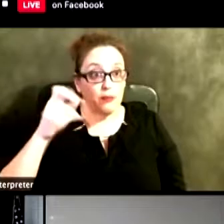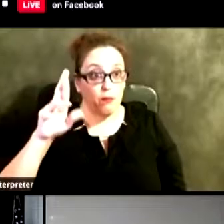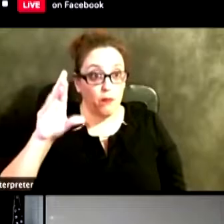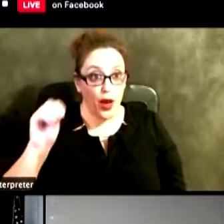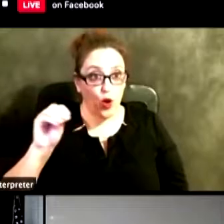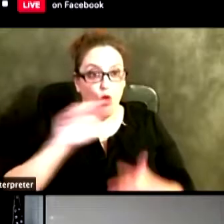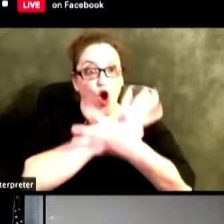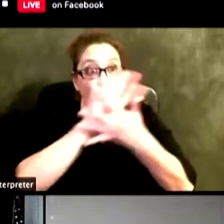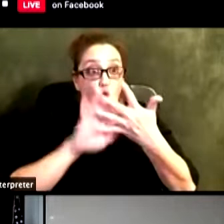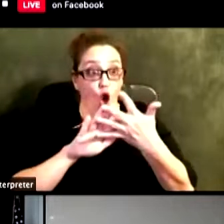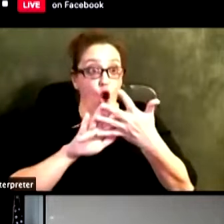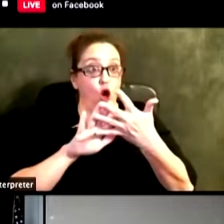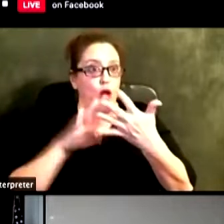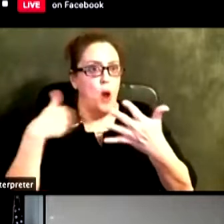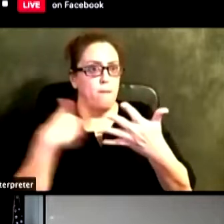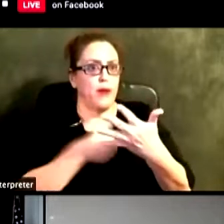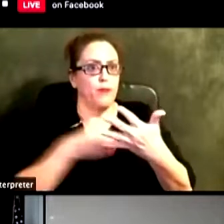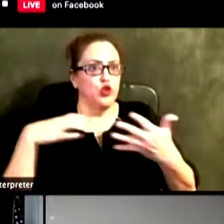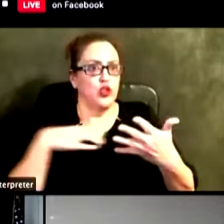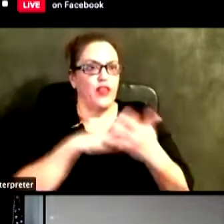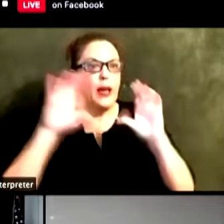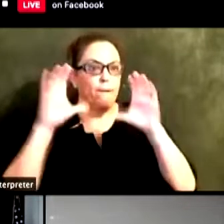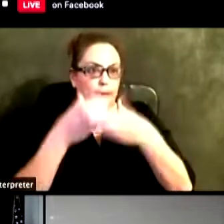sure I may have missed one commissioner.